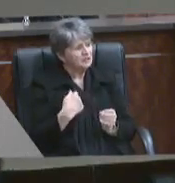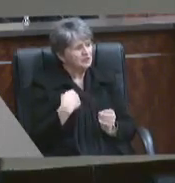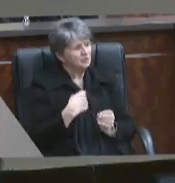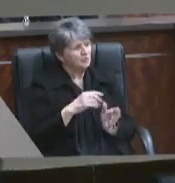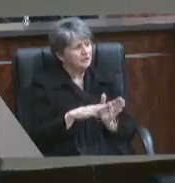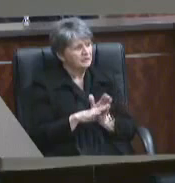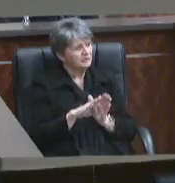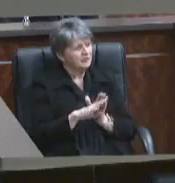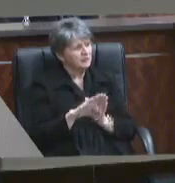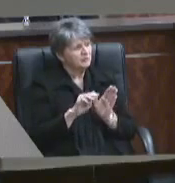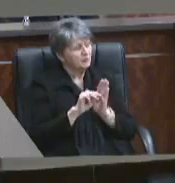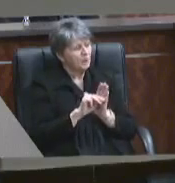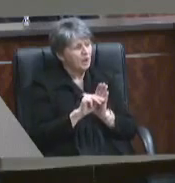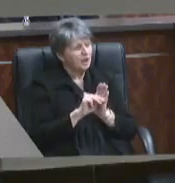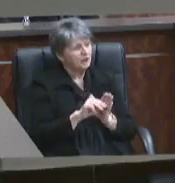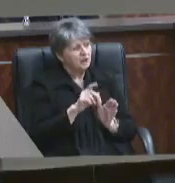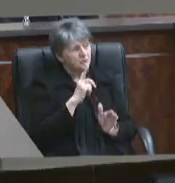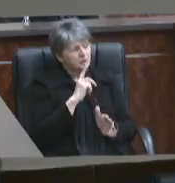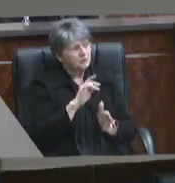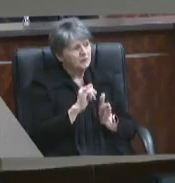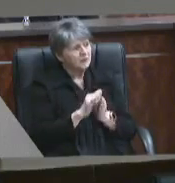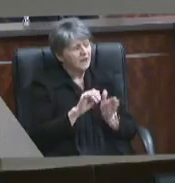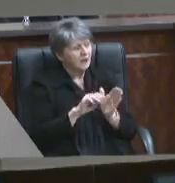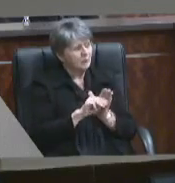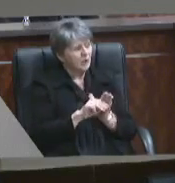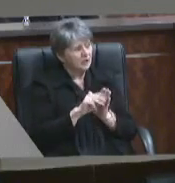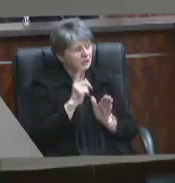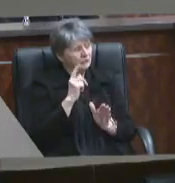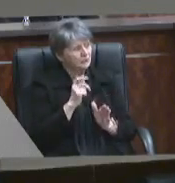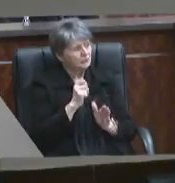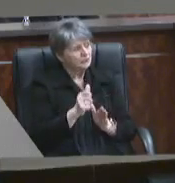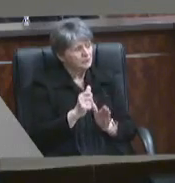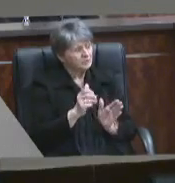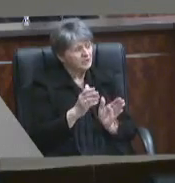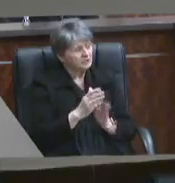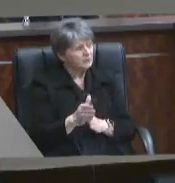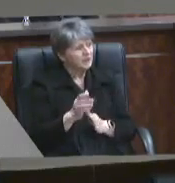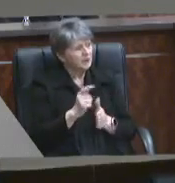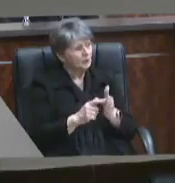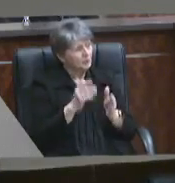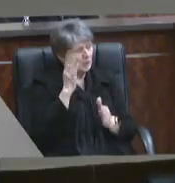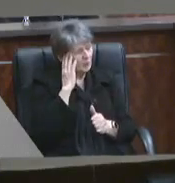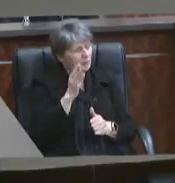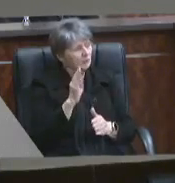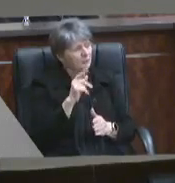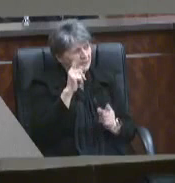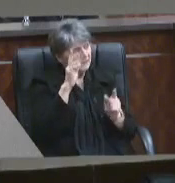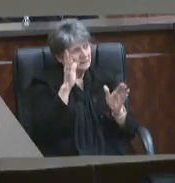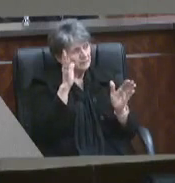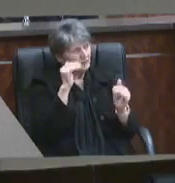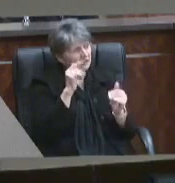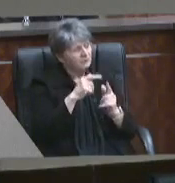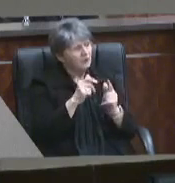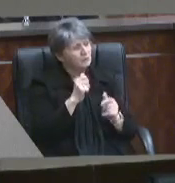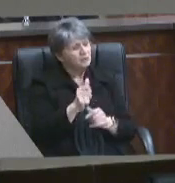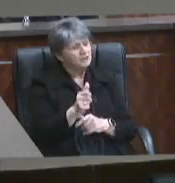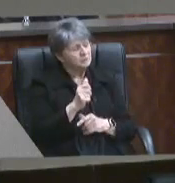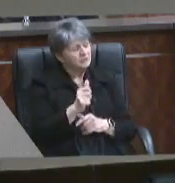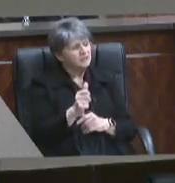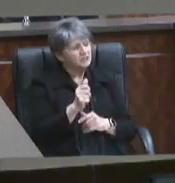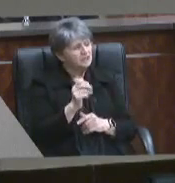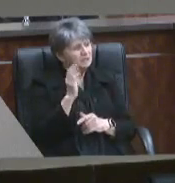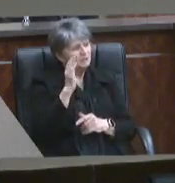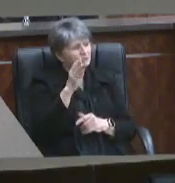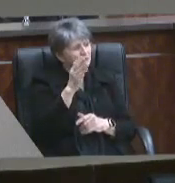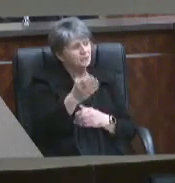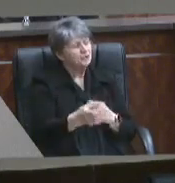model and shared that model for transportation planning and what will be expected from transportation, not only in the next few years, but going